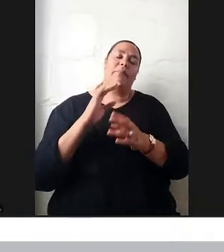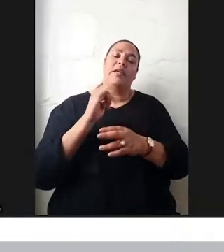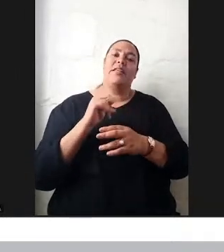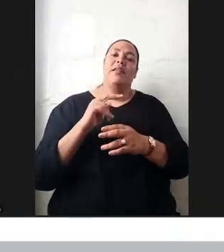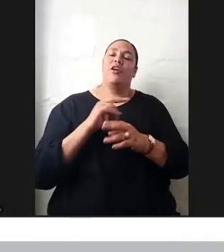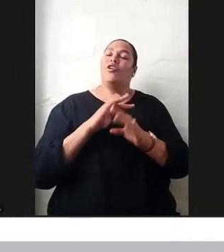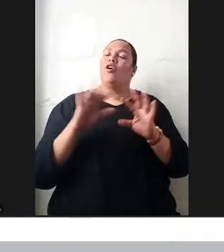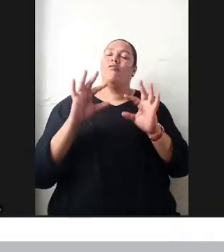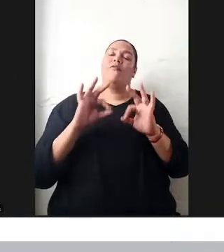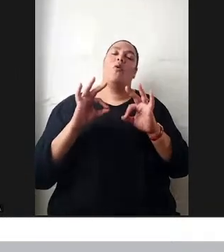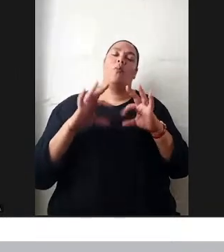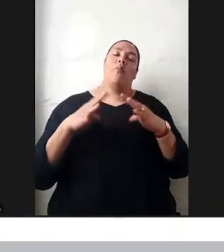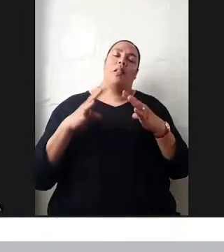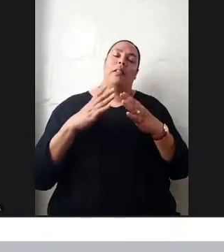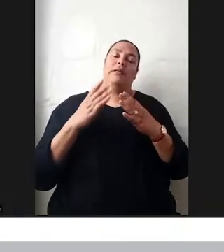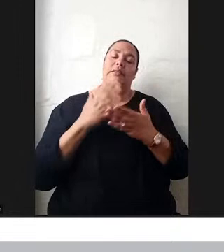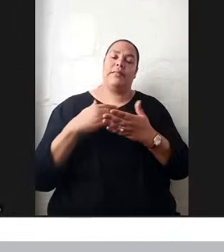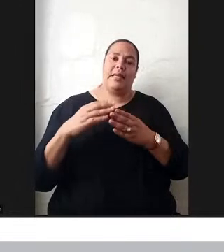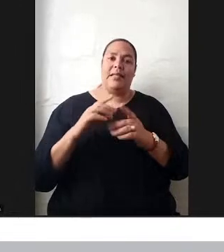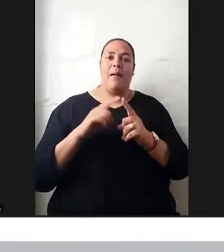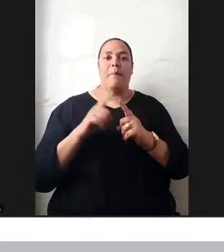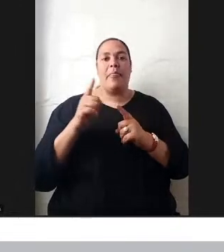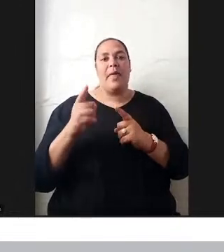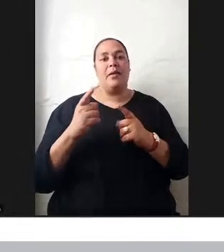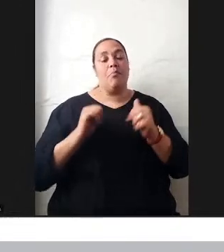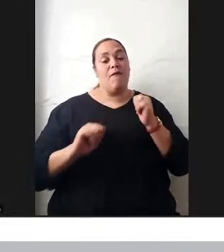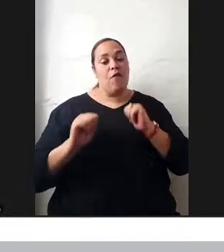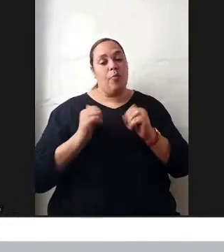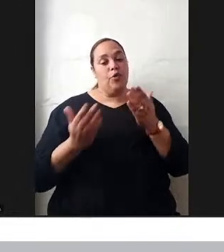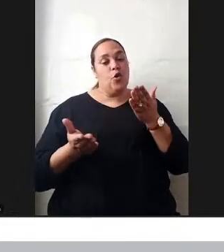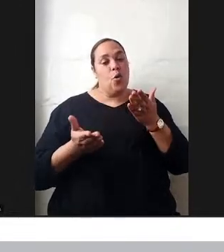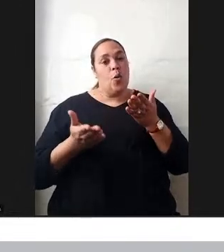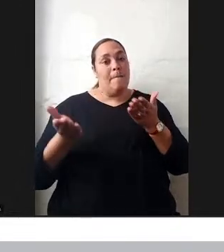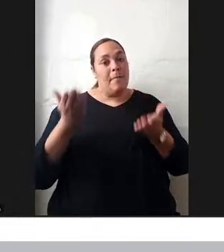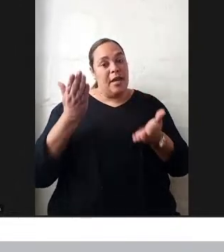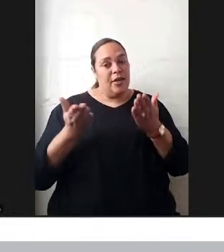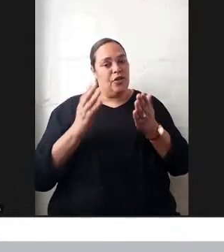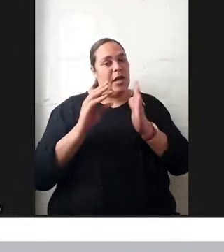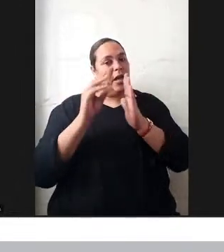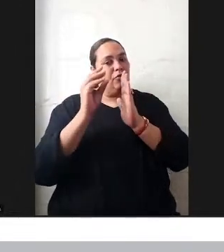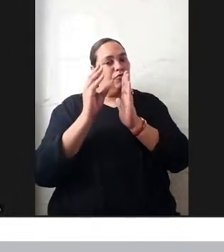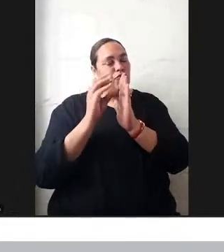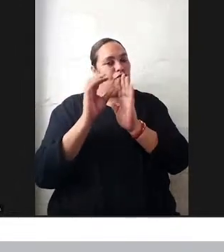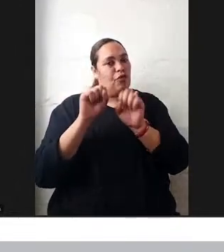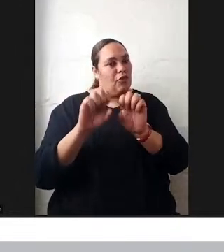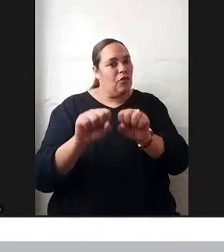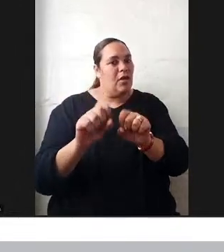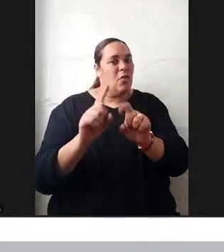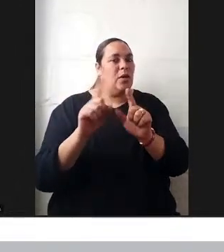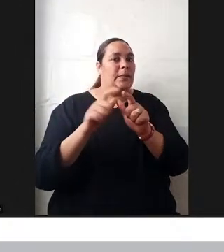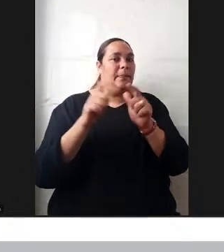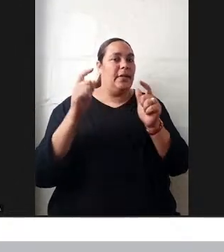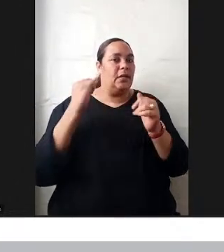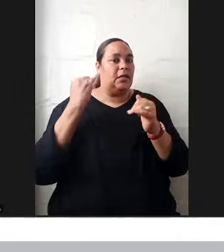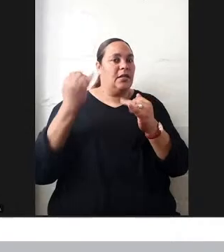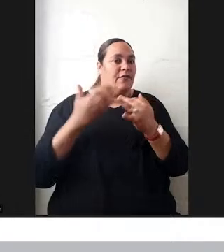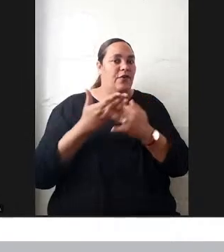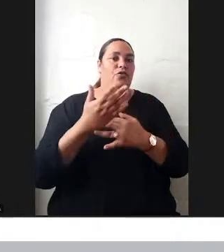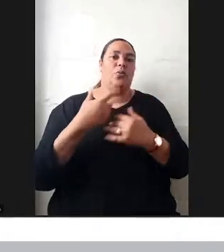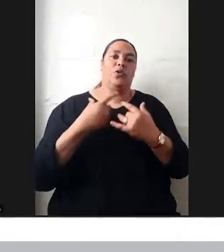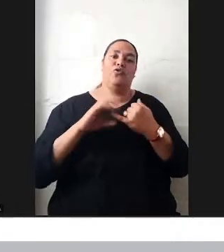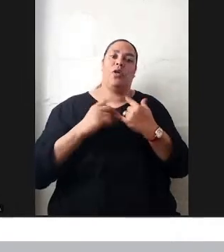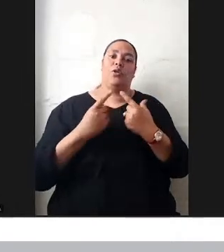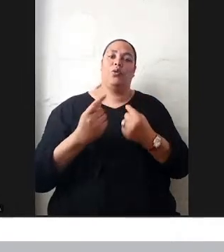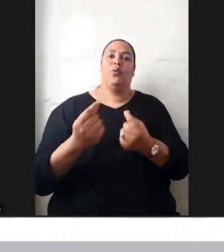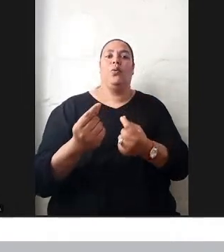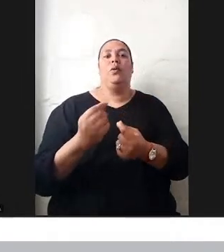a focus to measure, track, and see in the big interventions that we're doing to try and unlock,